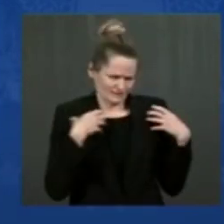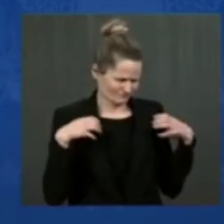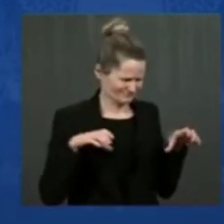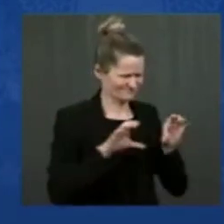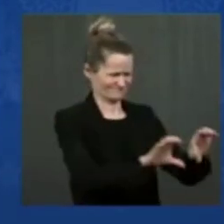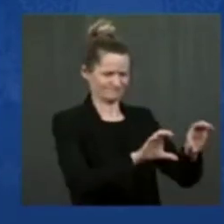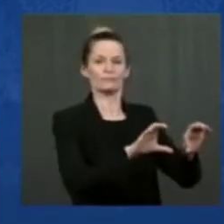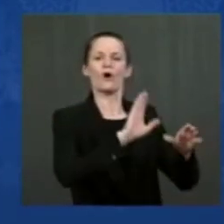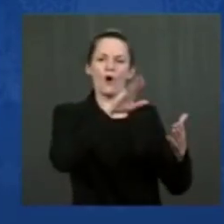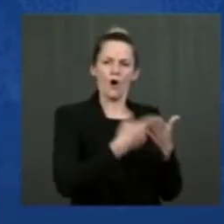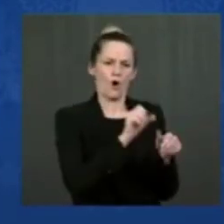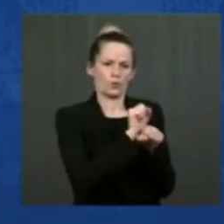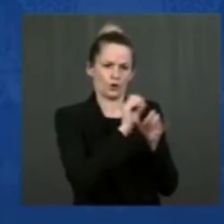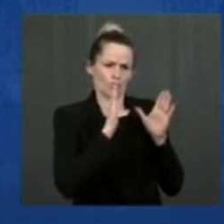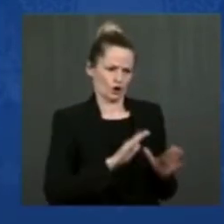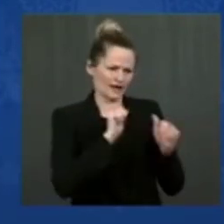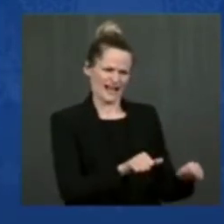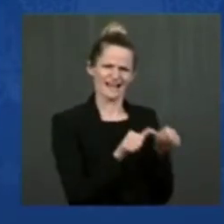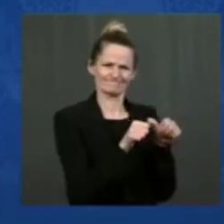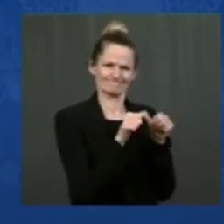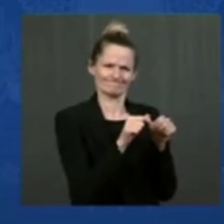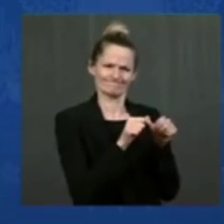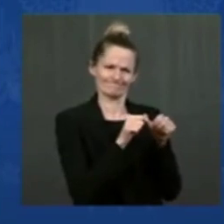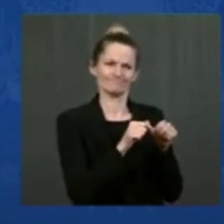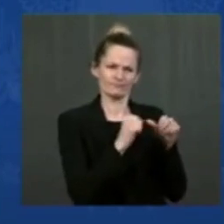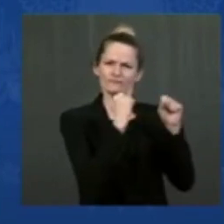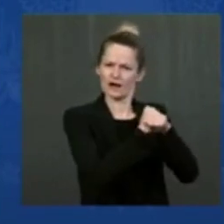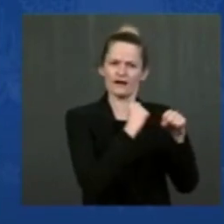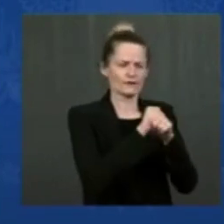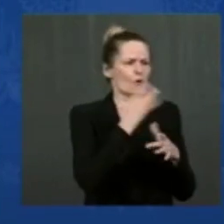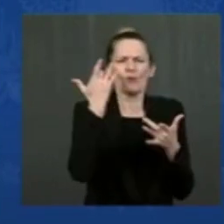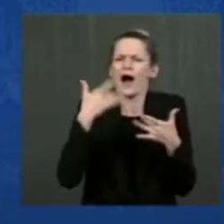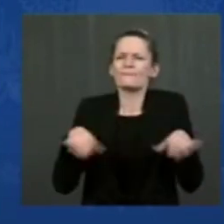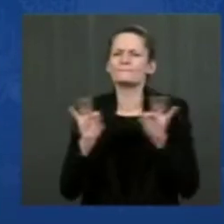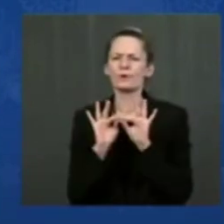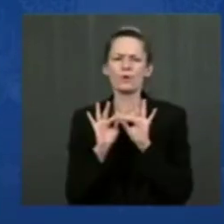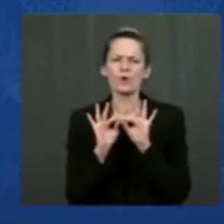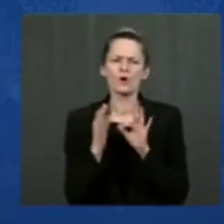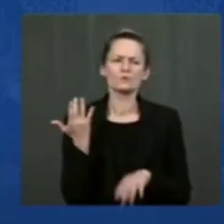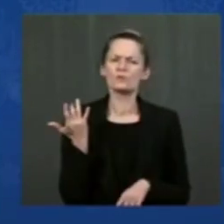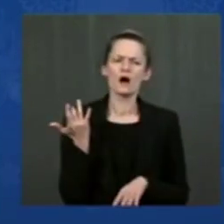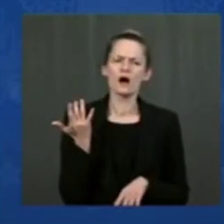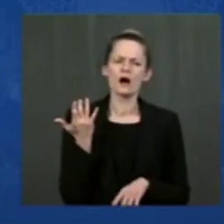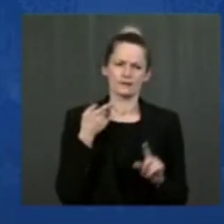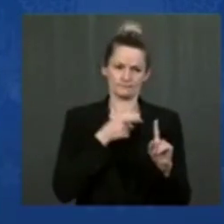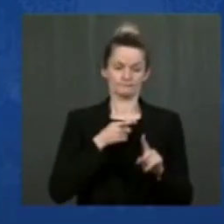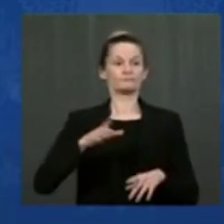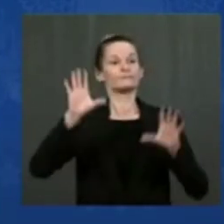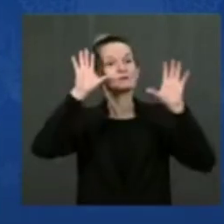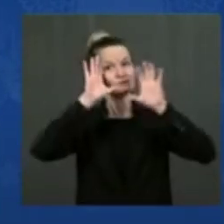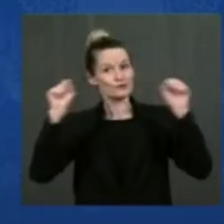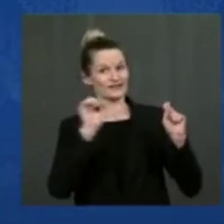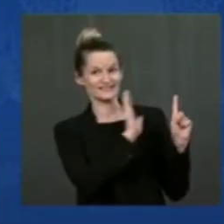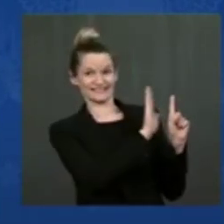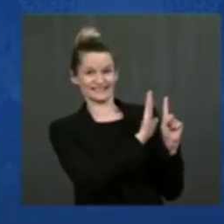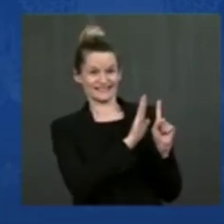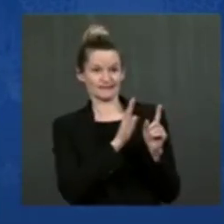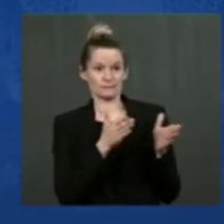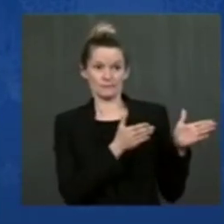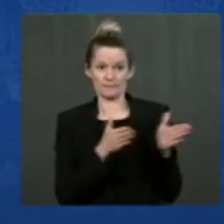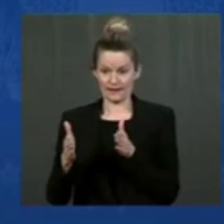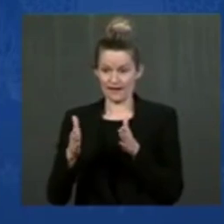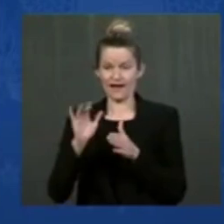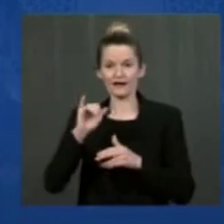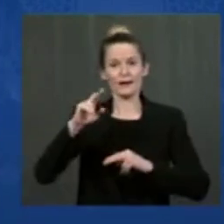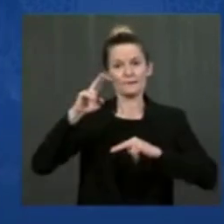know. And that's why it's important for us to do that, because the President's plan would build back a workers' economy that